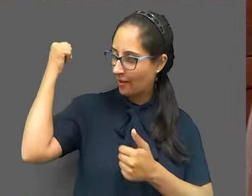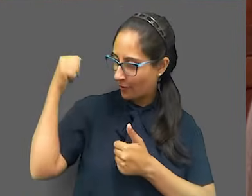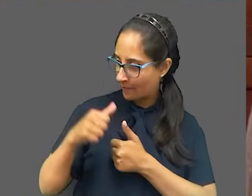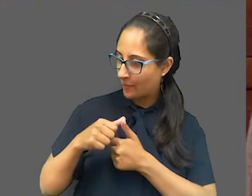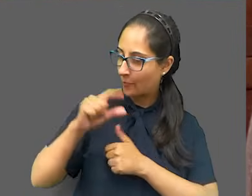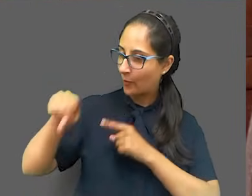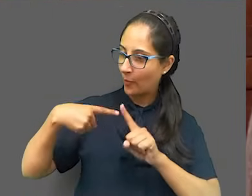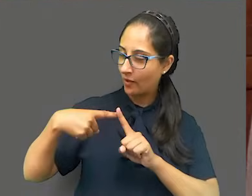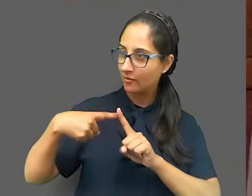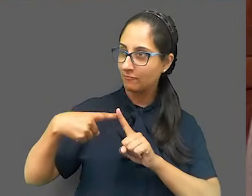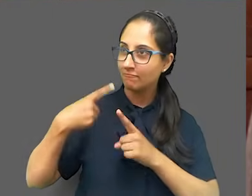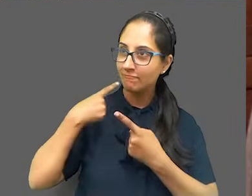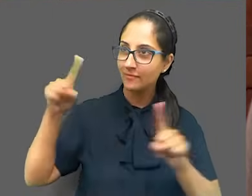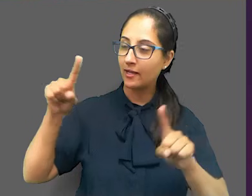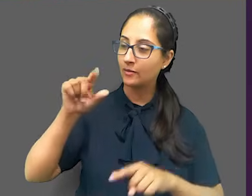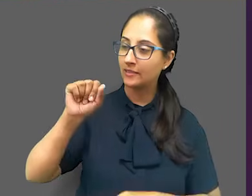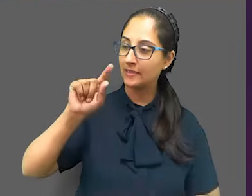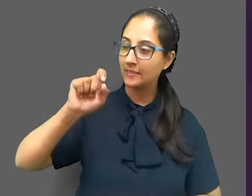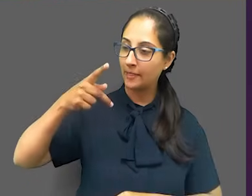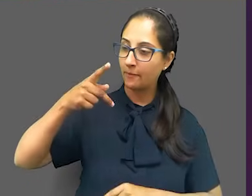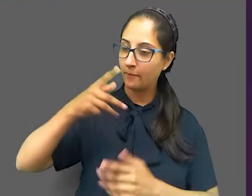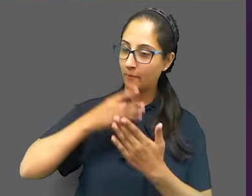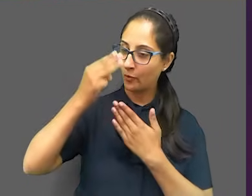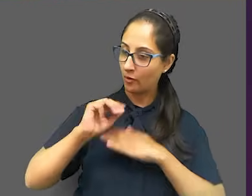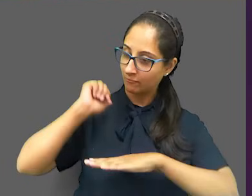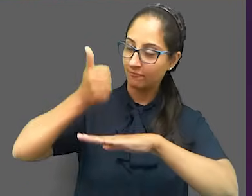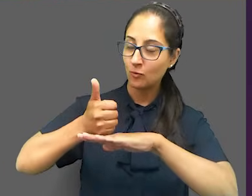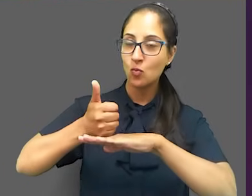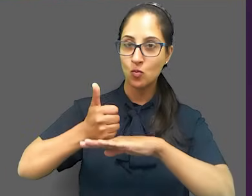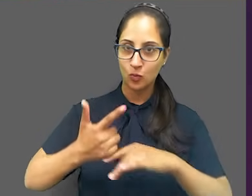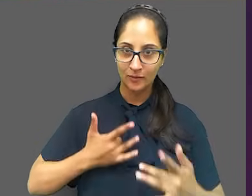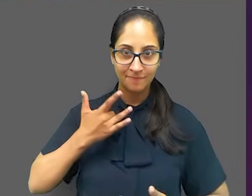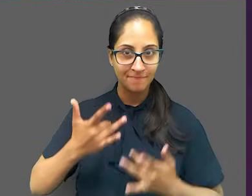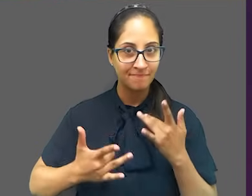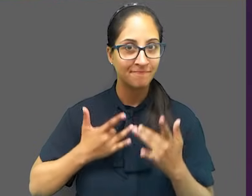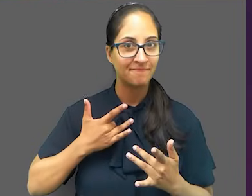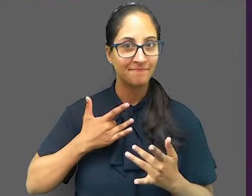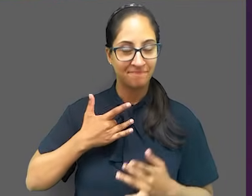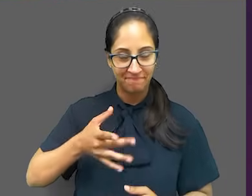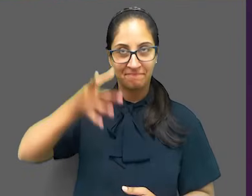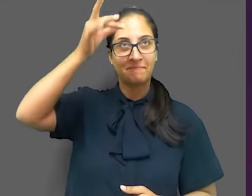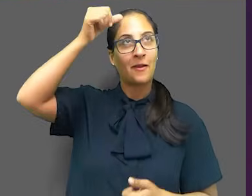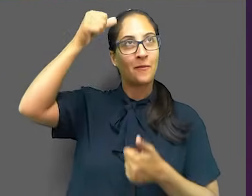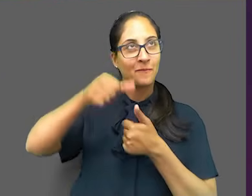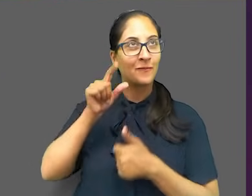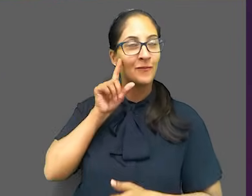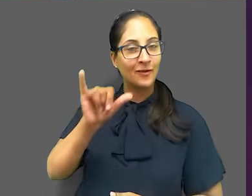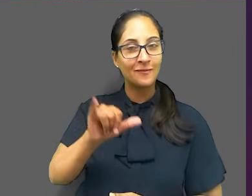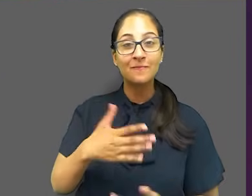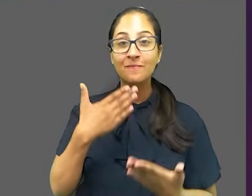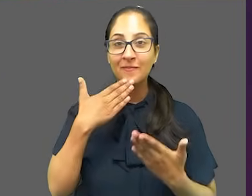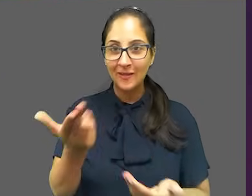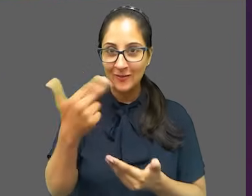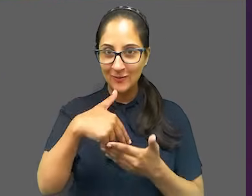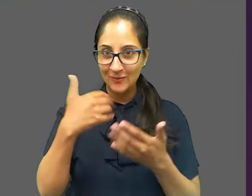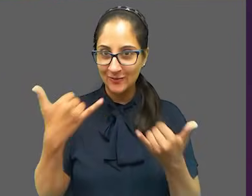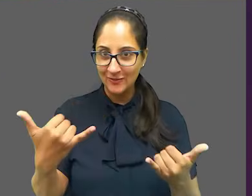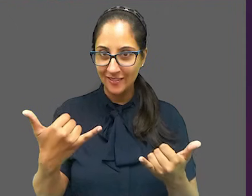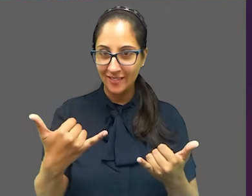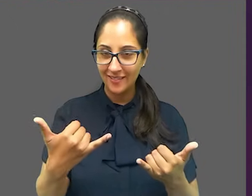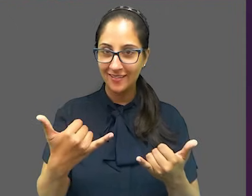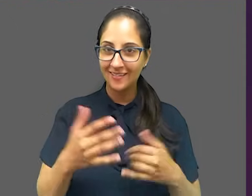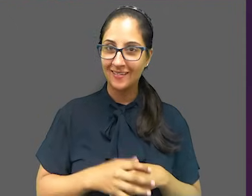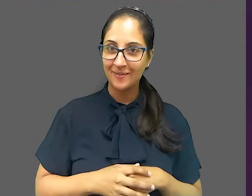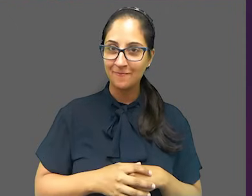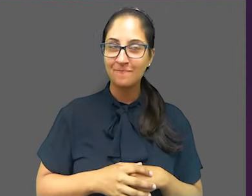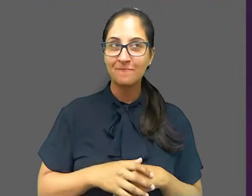with me forever. Thanks for being with us here today and for helping me relive my days at the IIS.